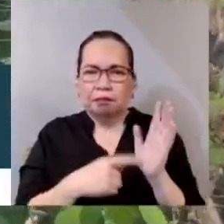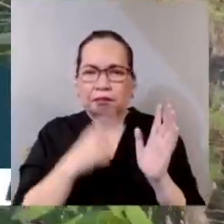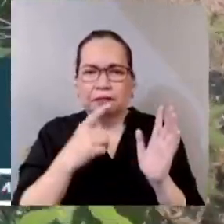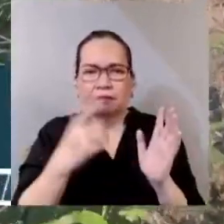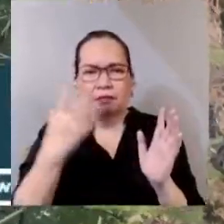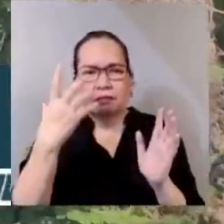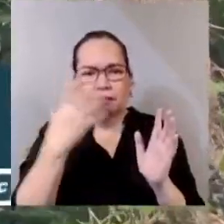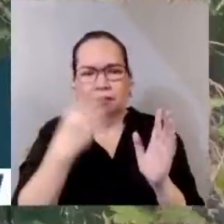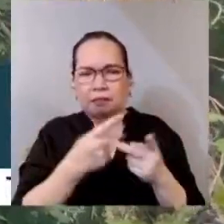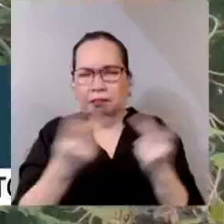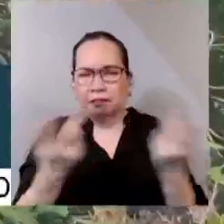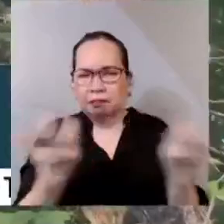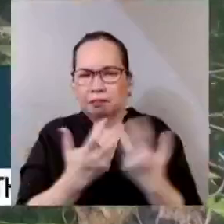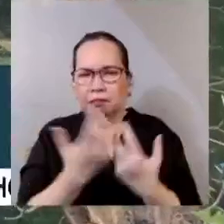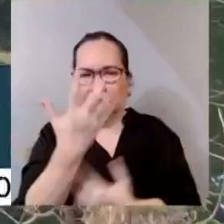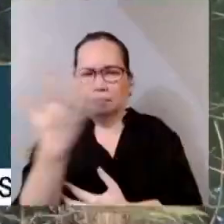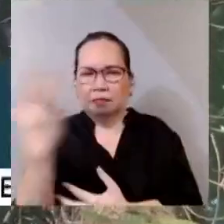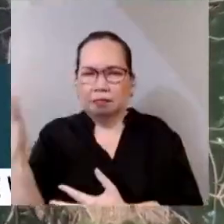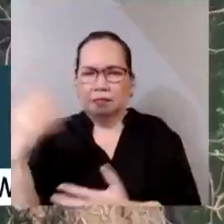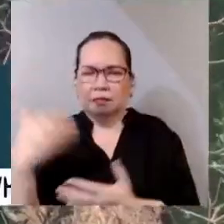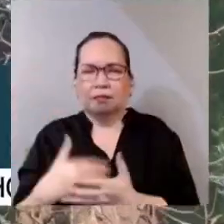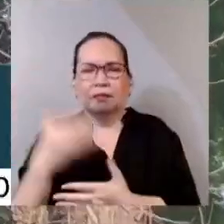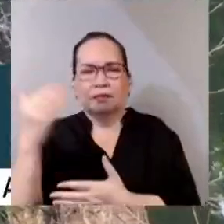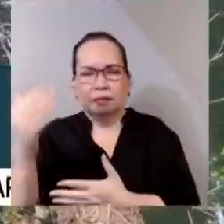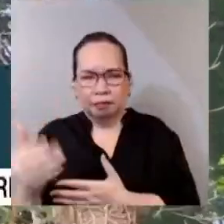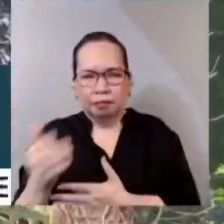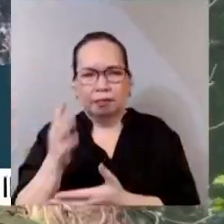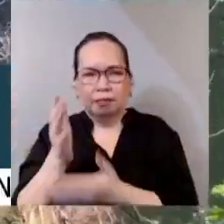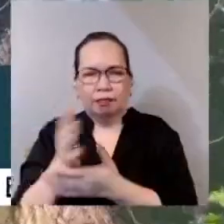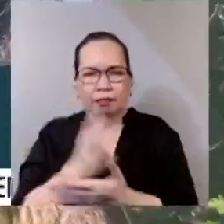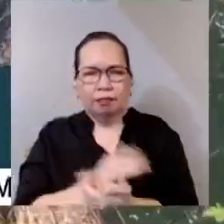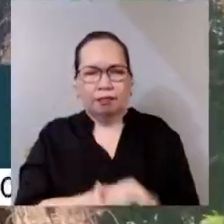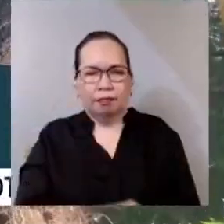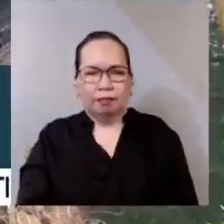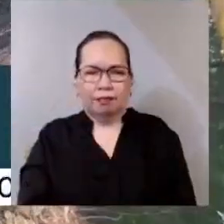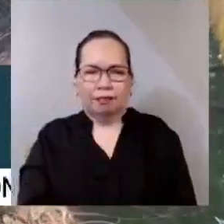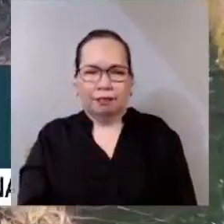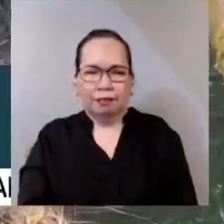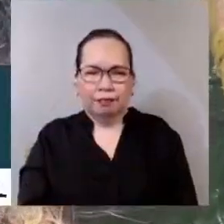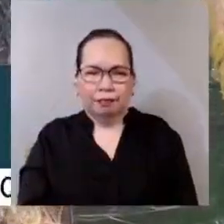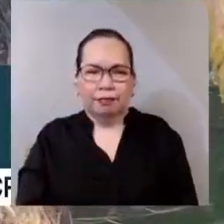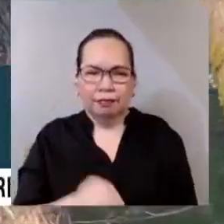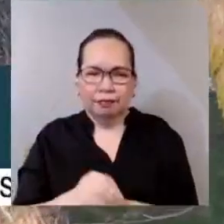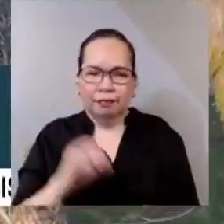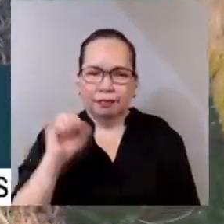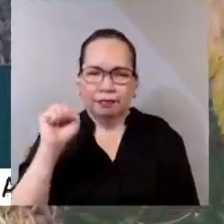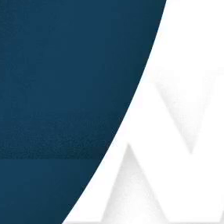trolls' next adventure. Natasha Mozgova, VOA News, Seattle, Washington.